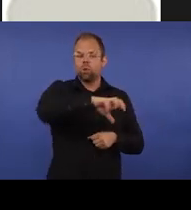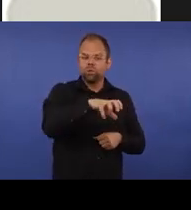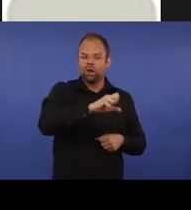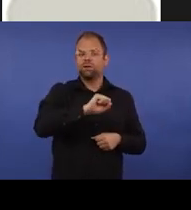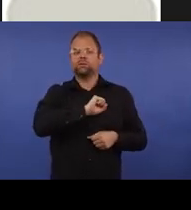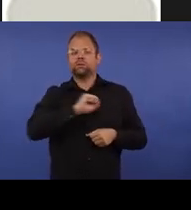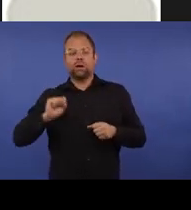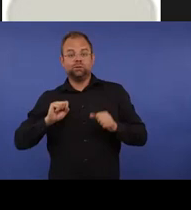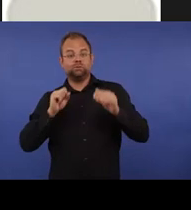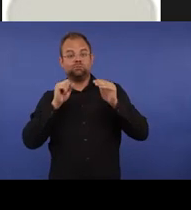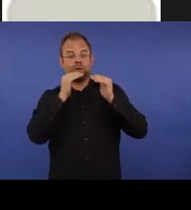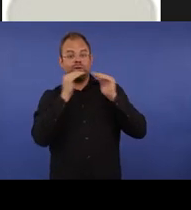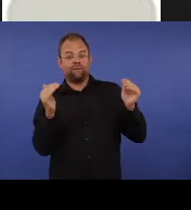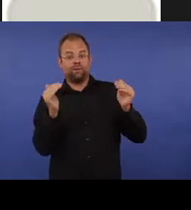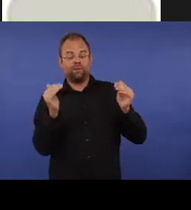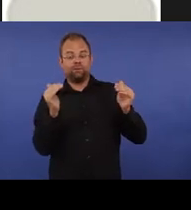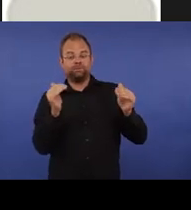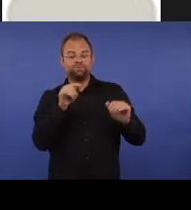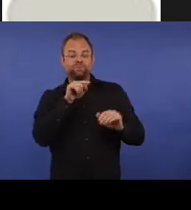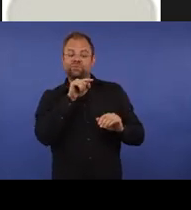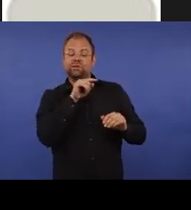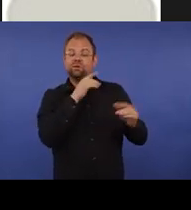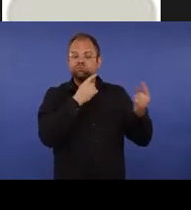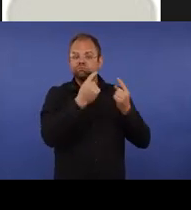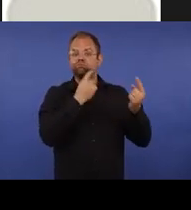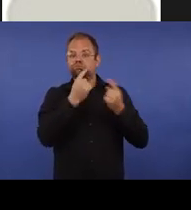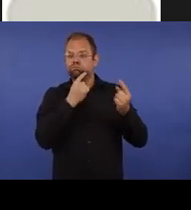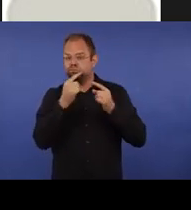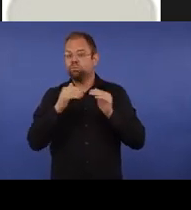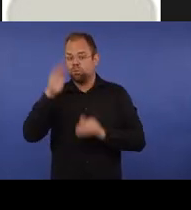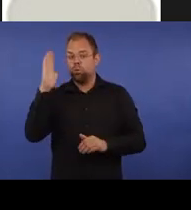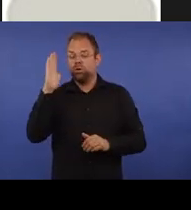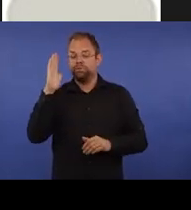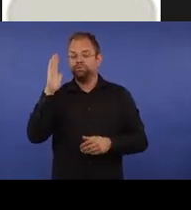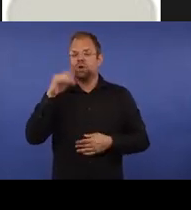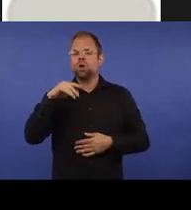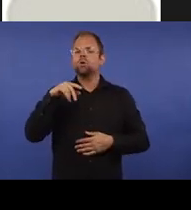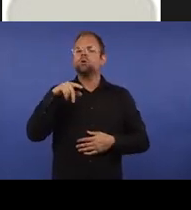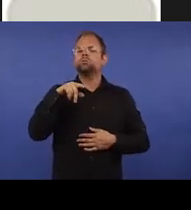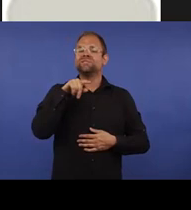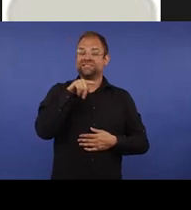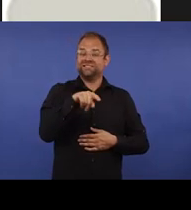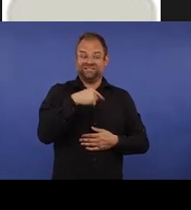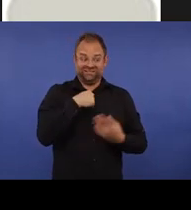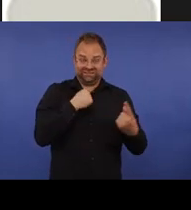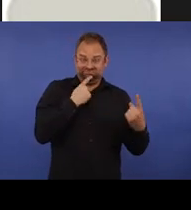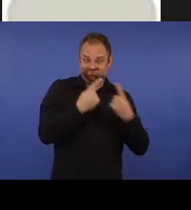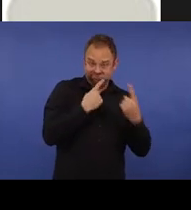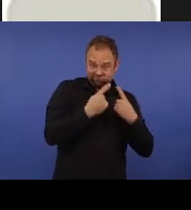quickly. And more money is being put into community-based personal assistance